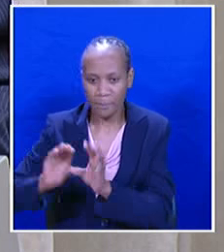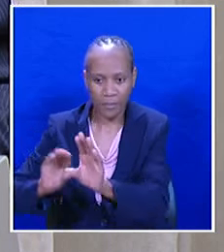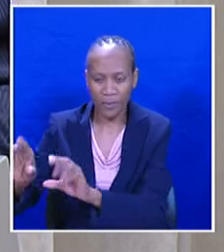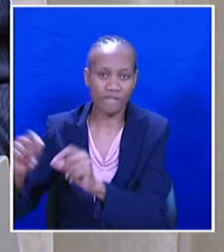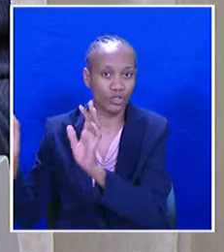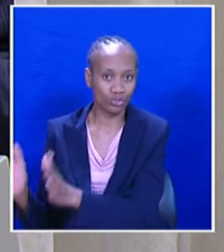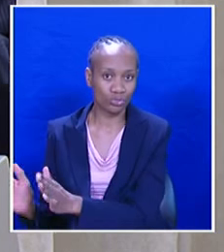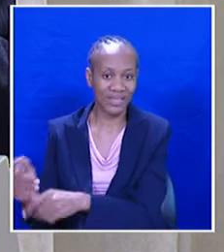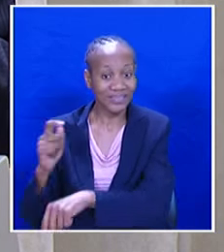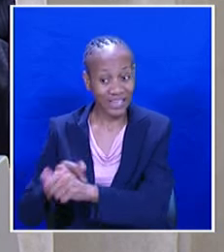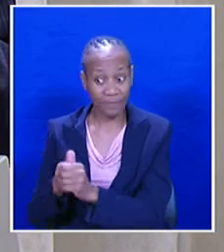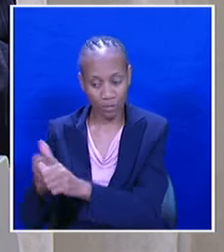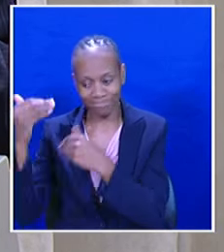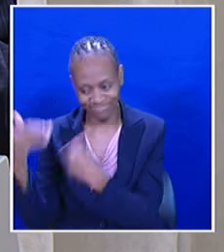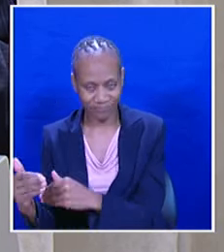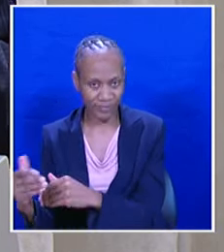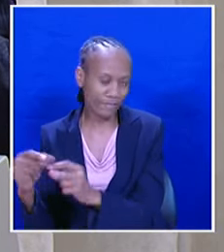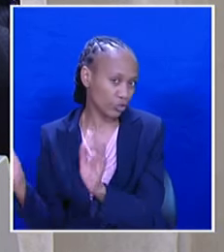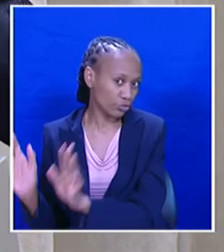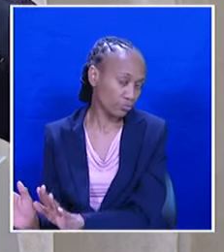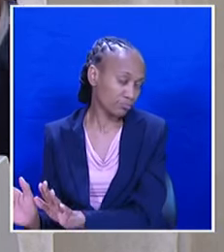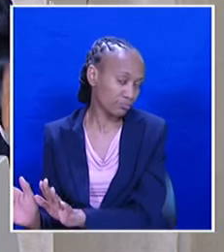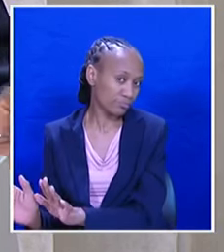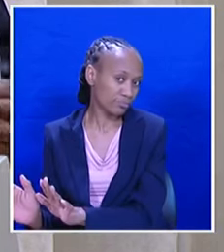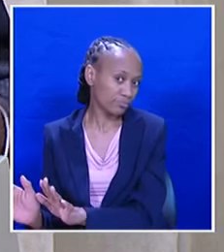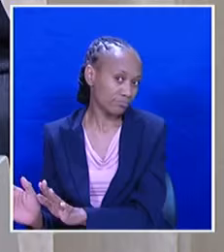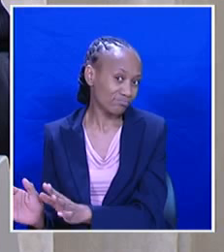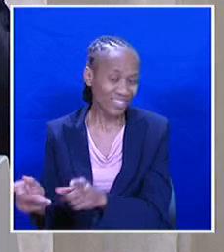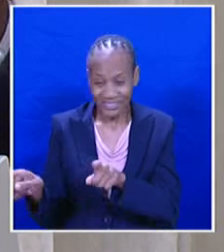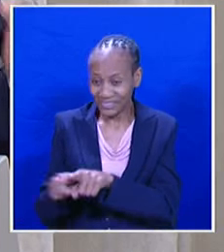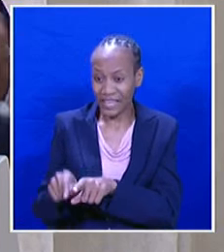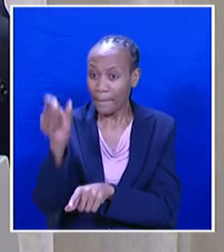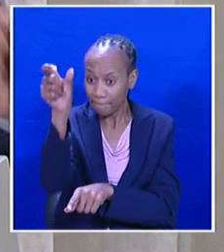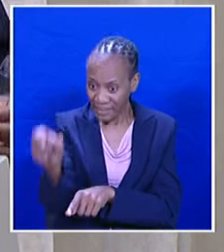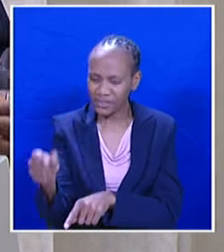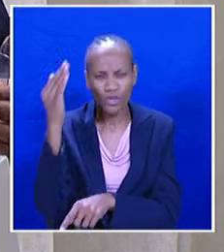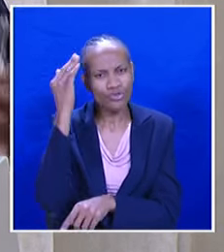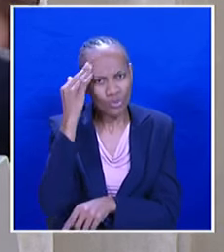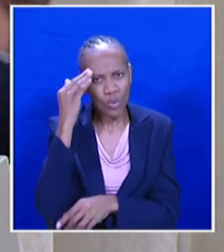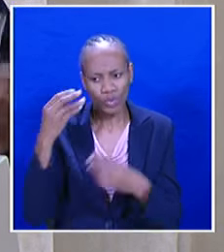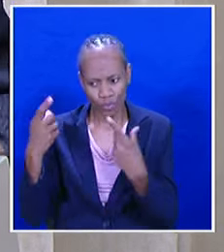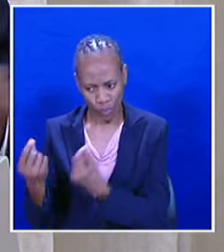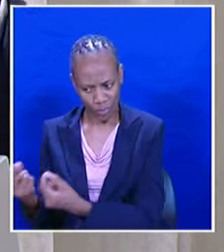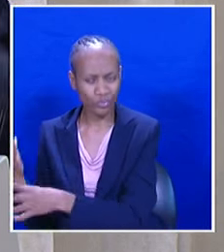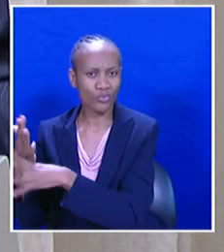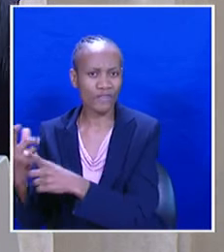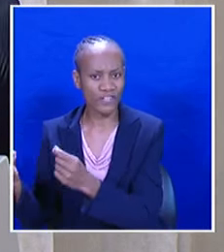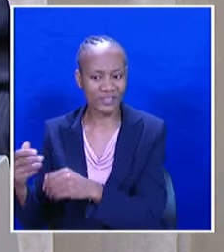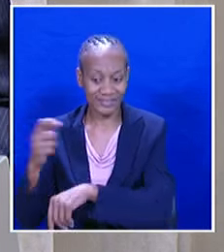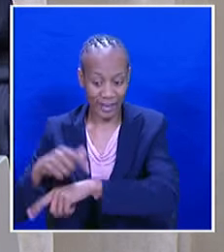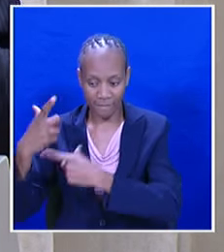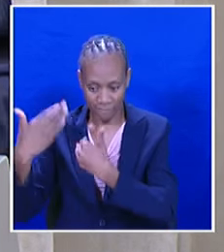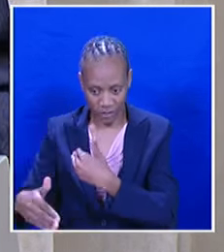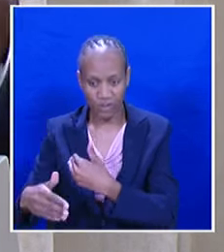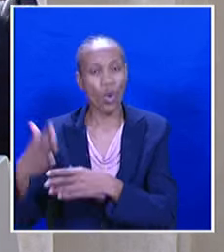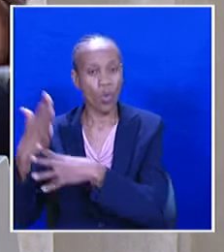duration, and even the participant accept them as such. They know that EPWP jobs